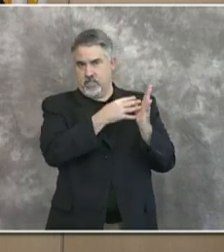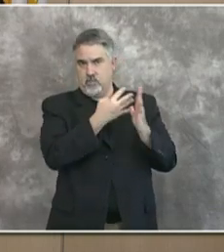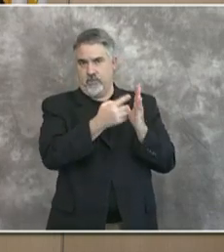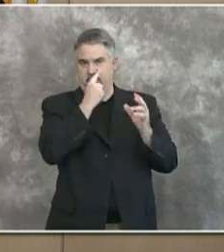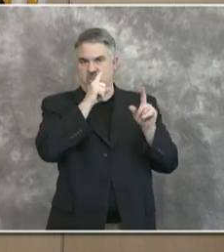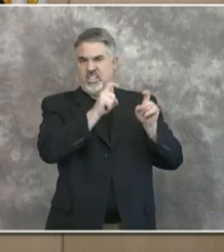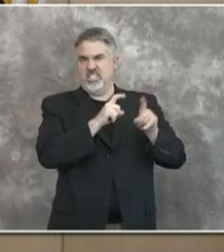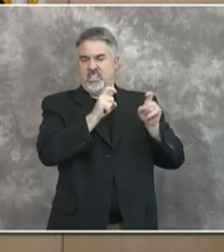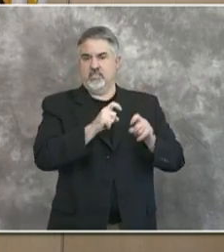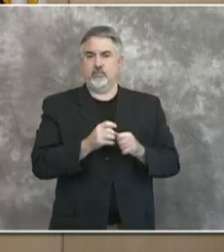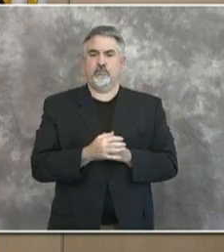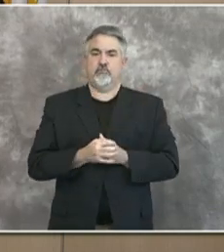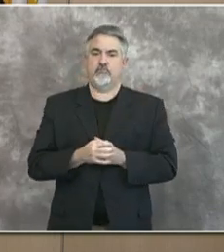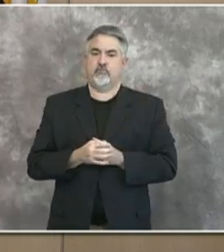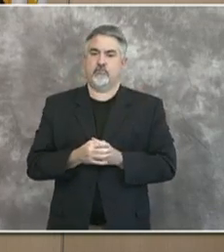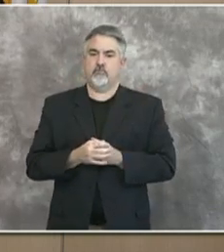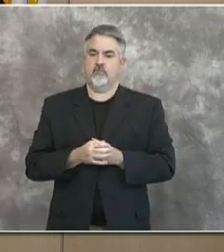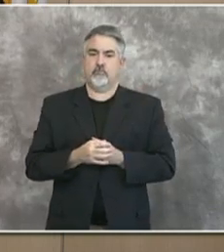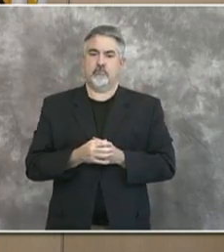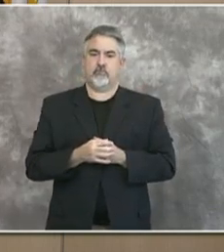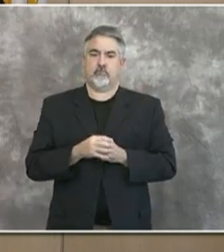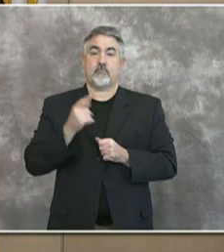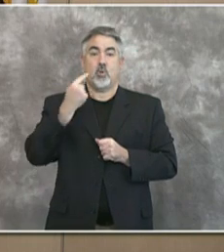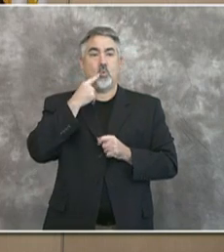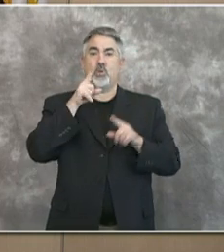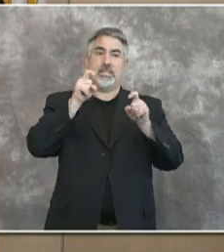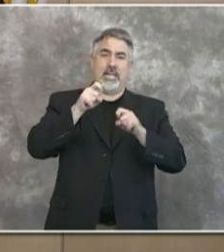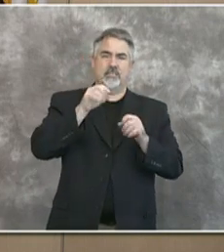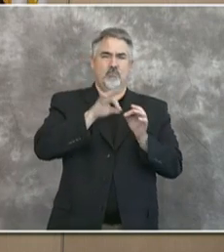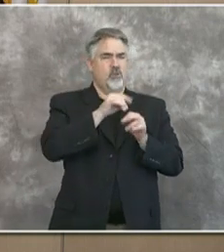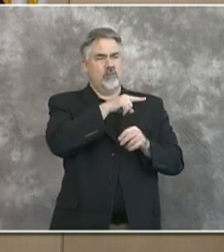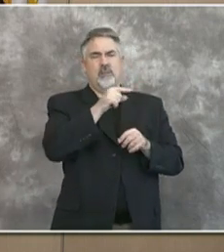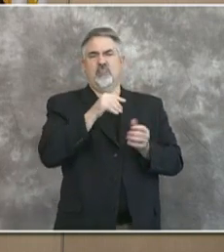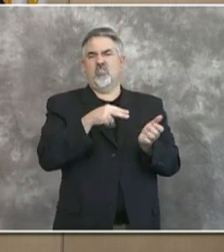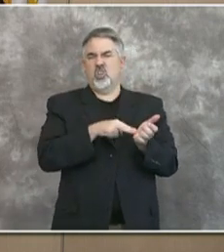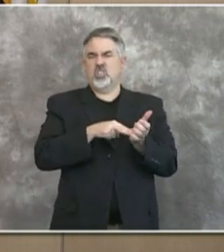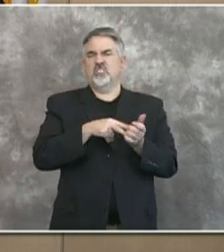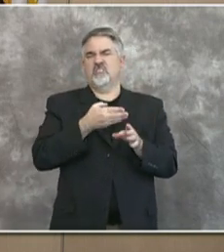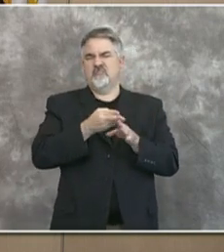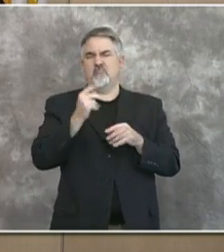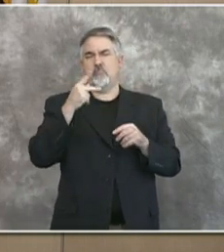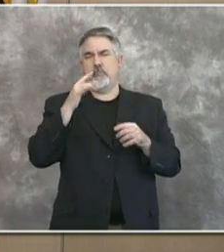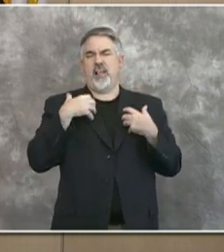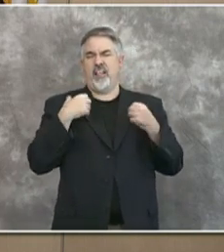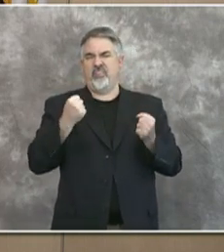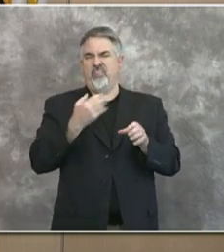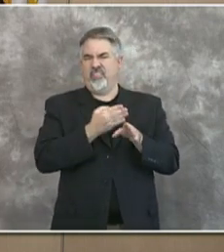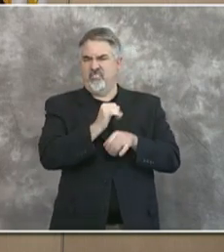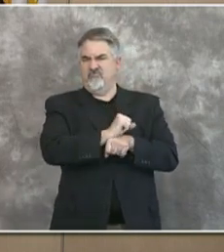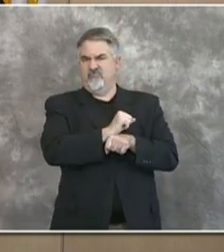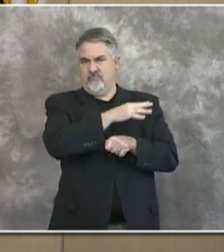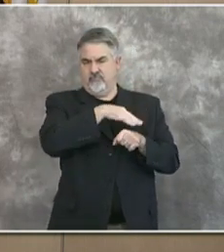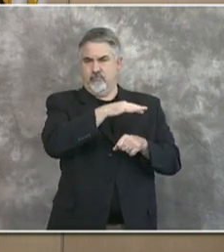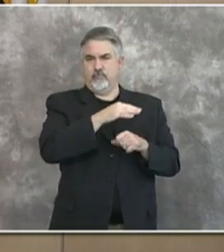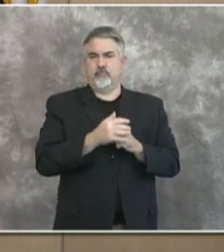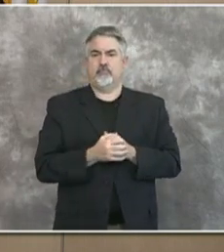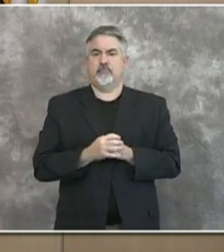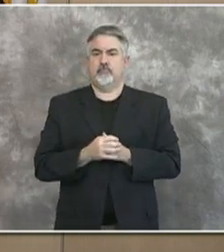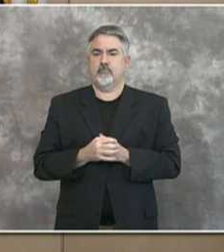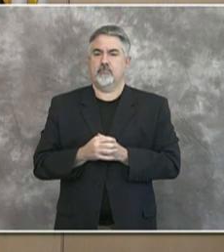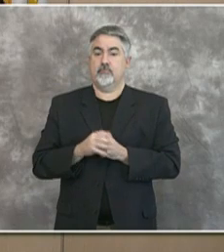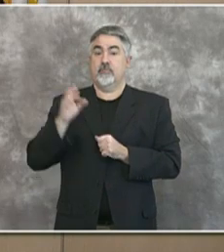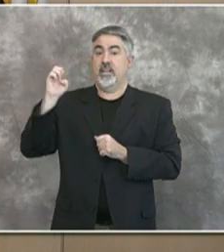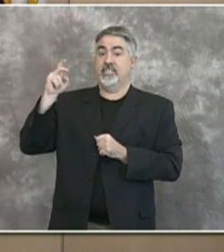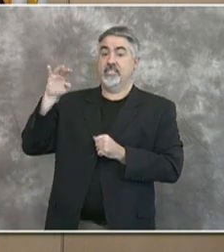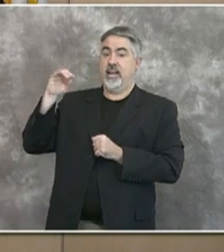health nurses, and we will use our public health laboratory for testing. The hours of the sites in Escondido will be